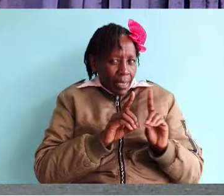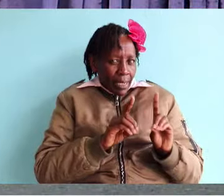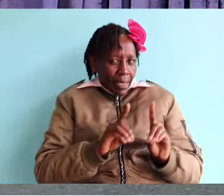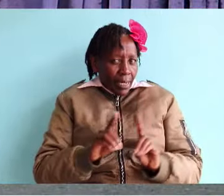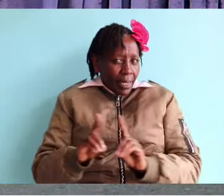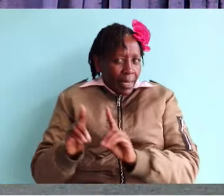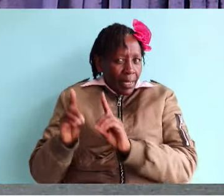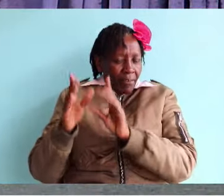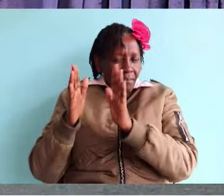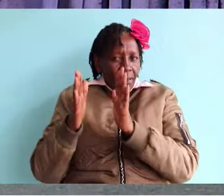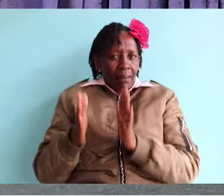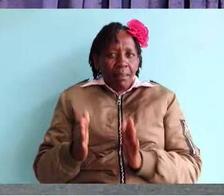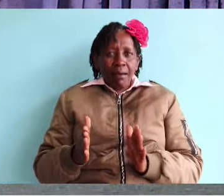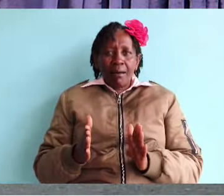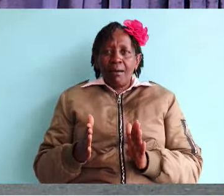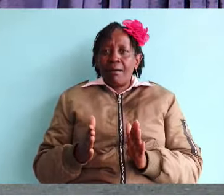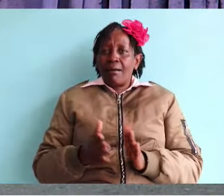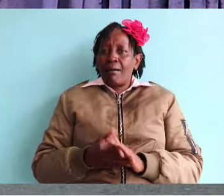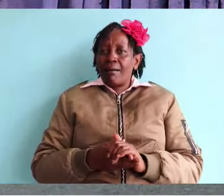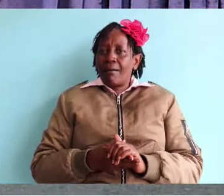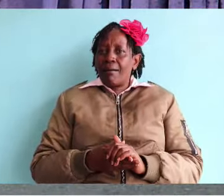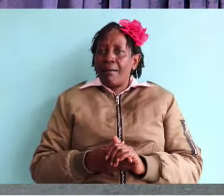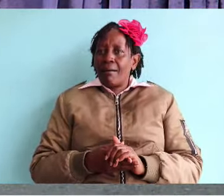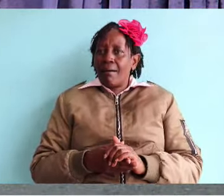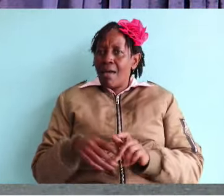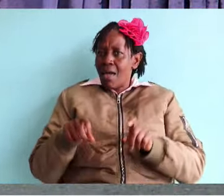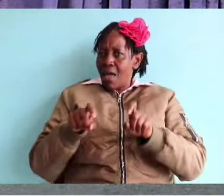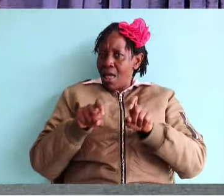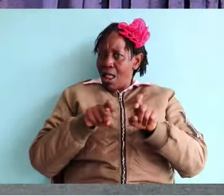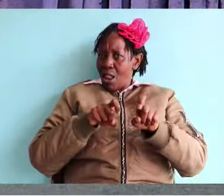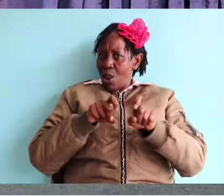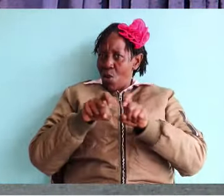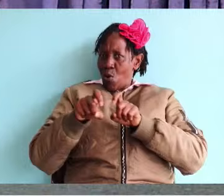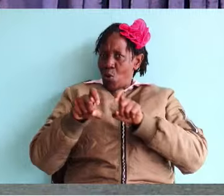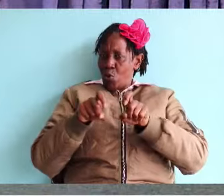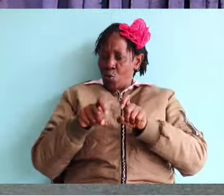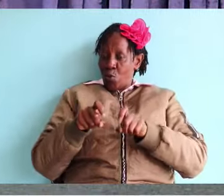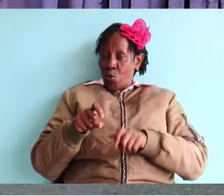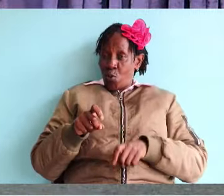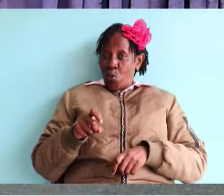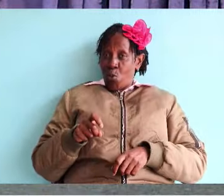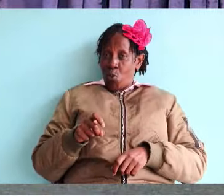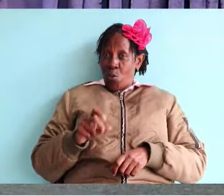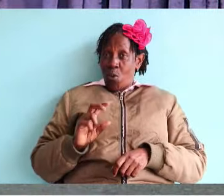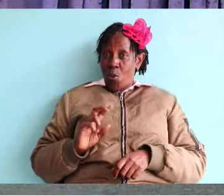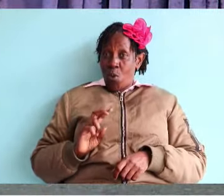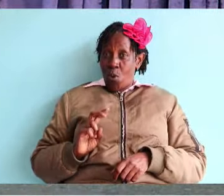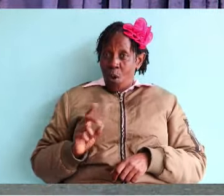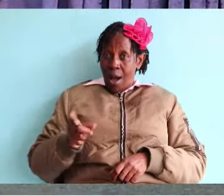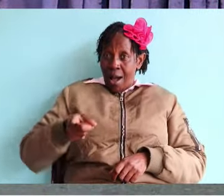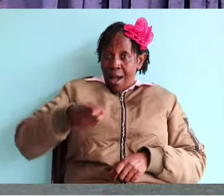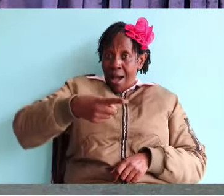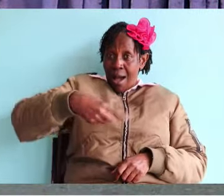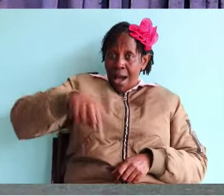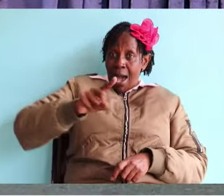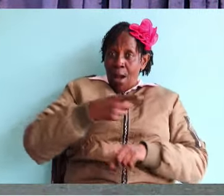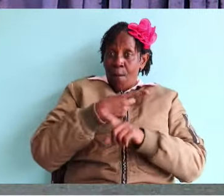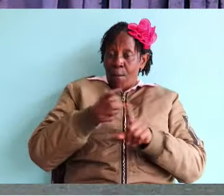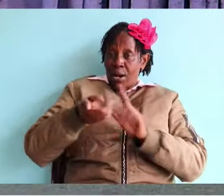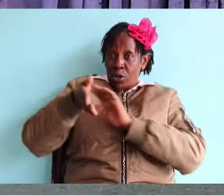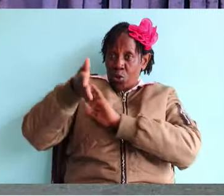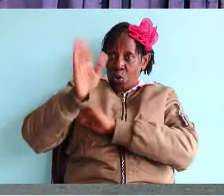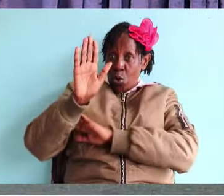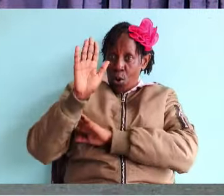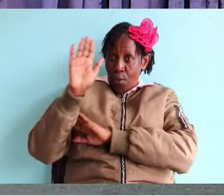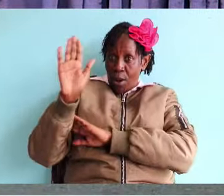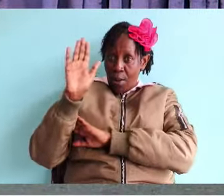told, okay, don't rule over us, and he says, I will not rule over you, the Lord will rule over you,